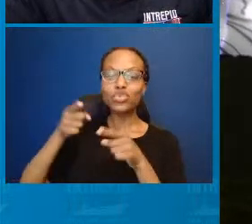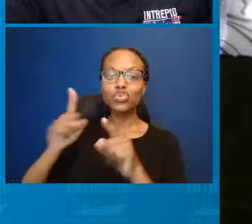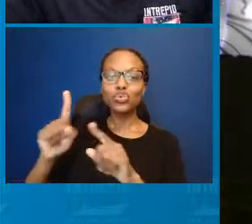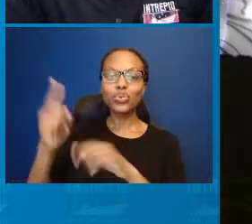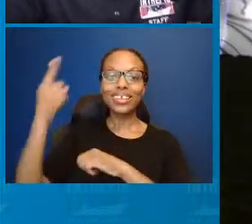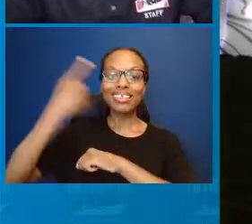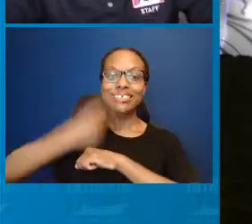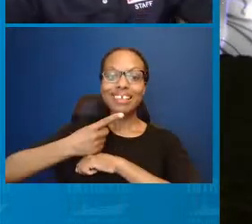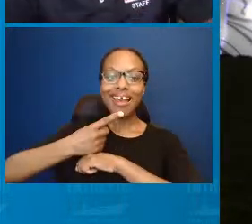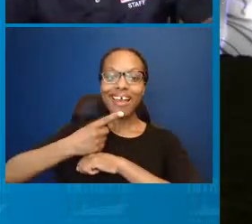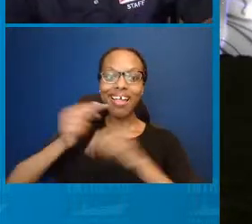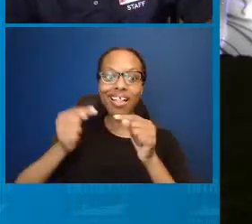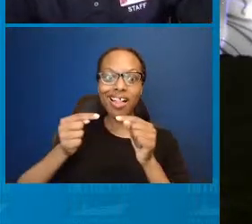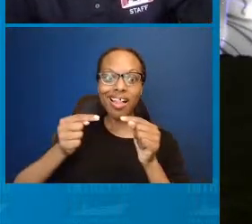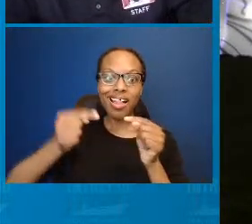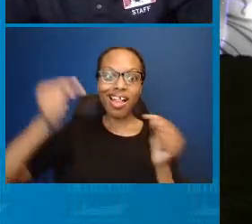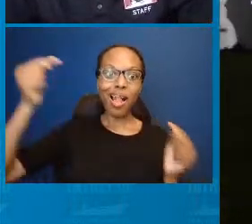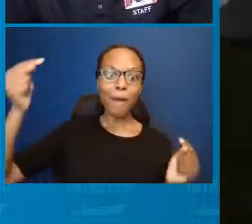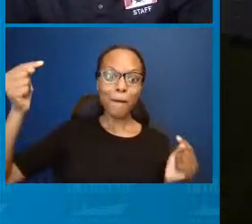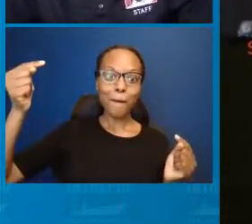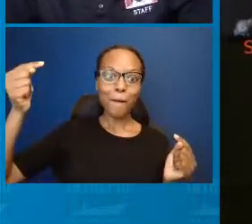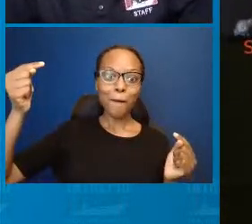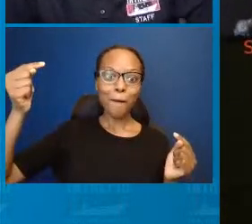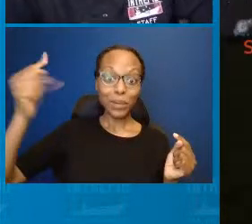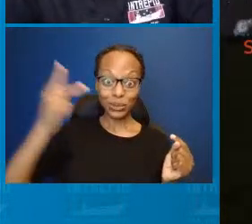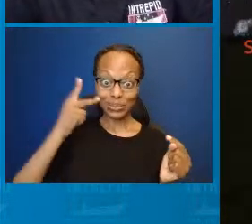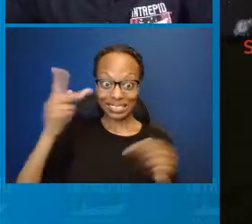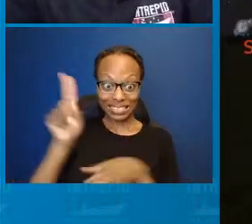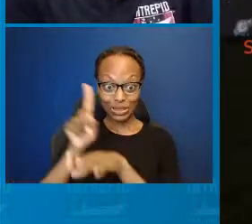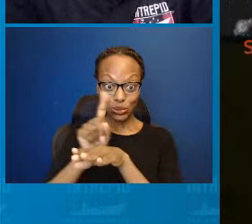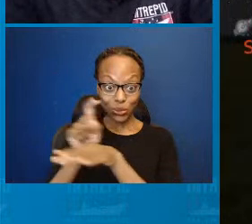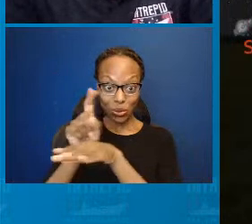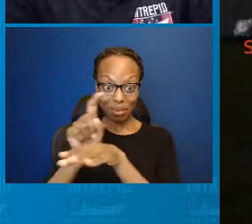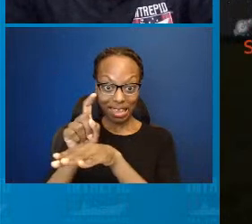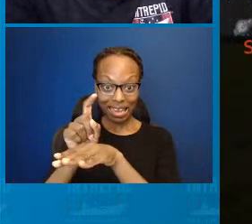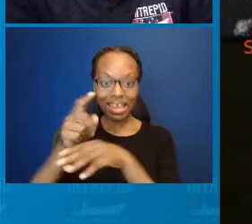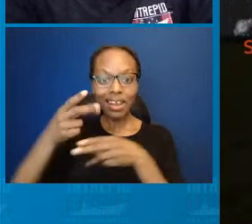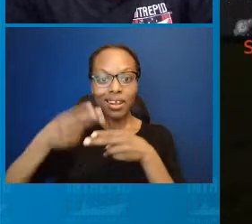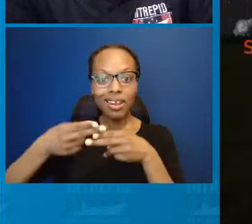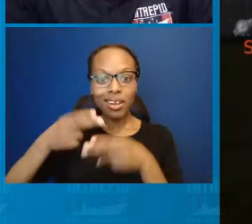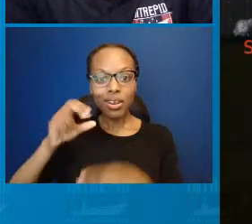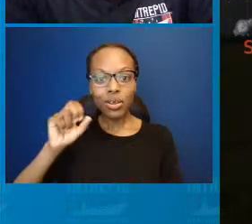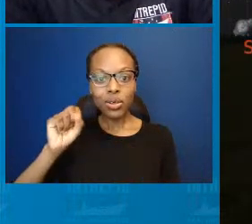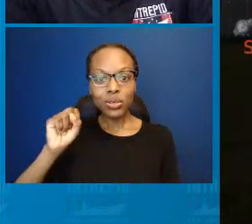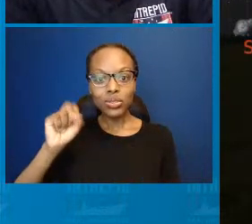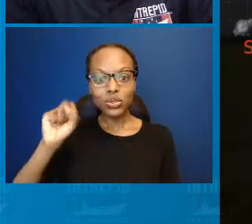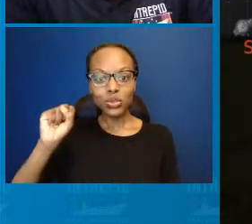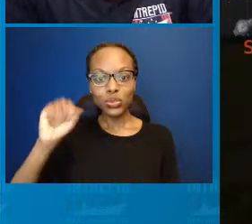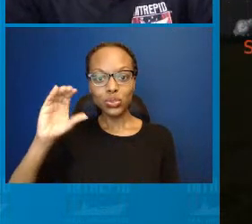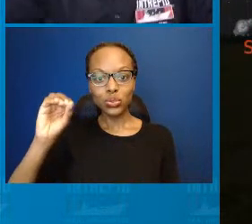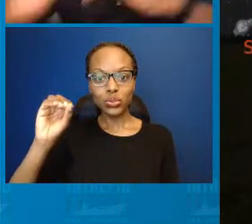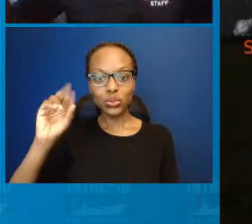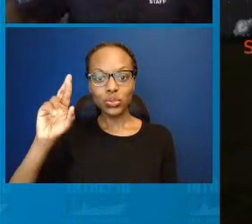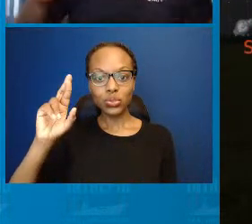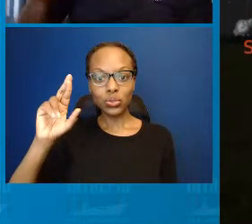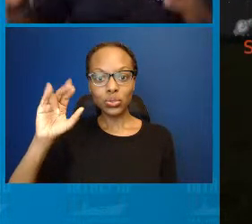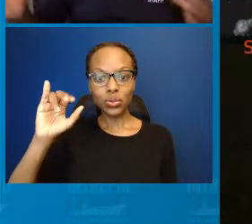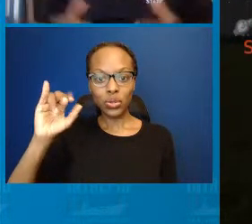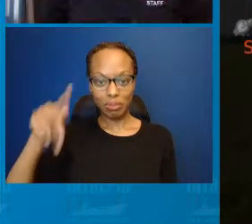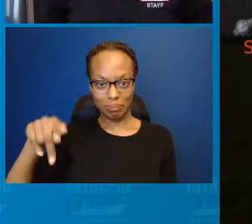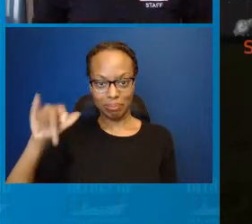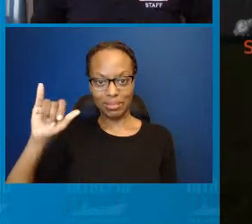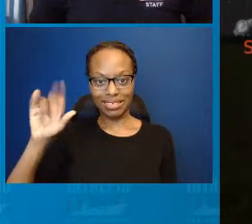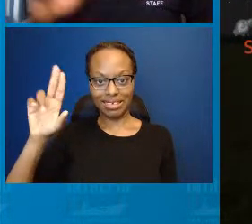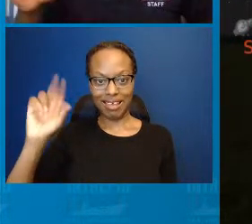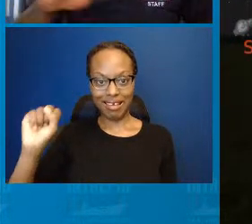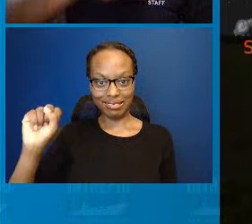That scorpion, Scorpius there, is who defeated Mr. Orion, right? And so you can see that they're in